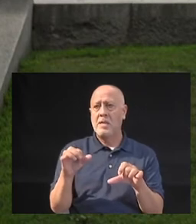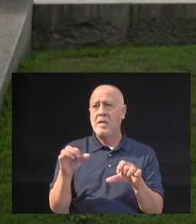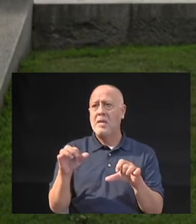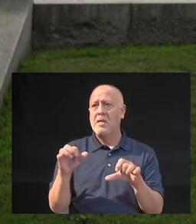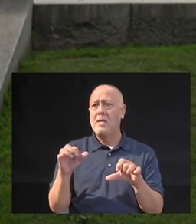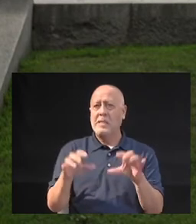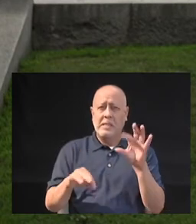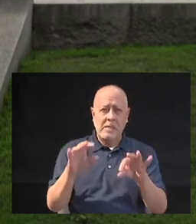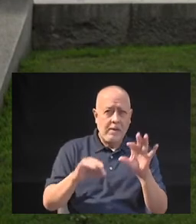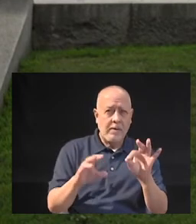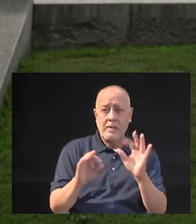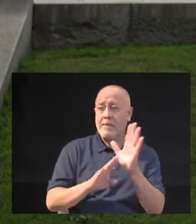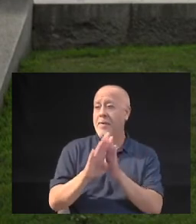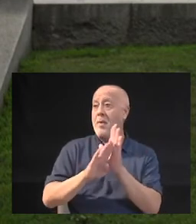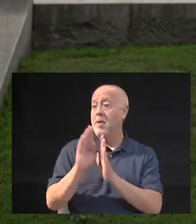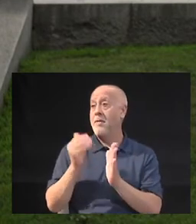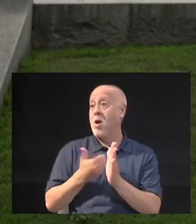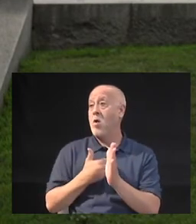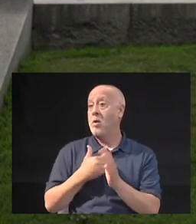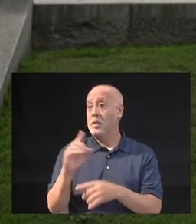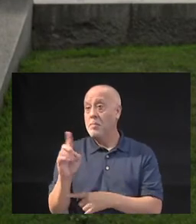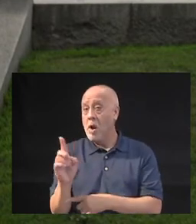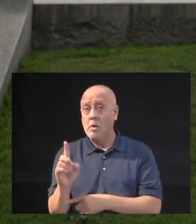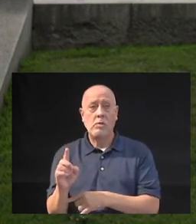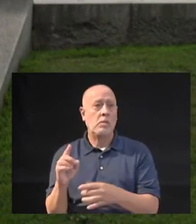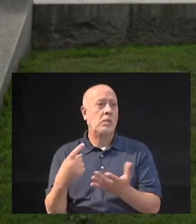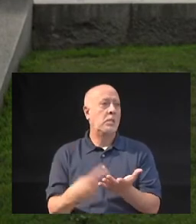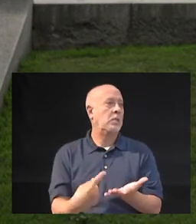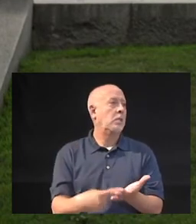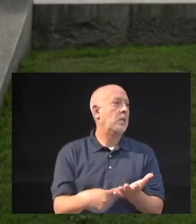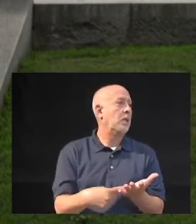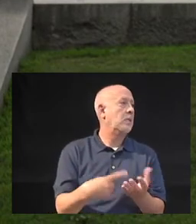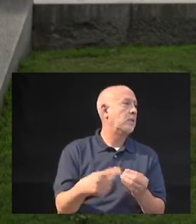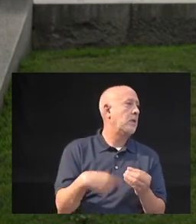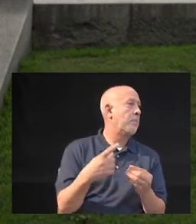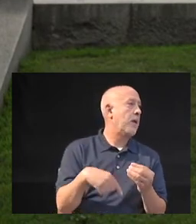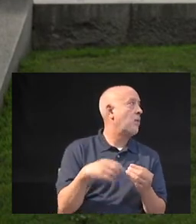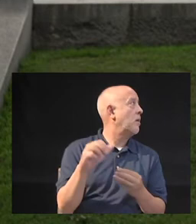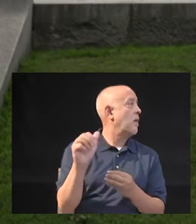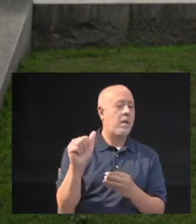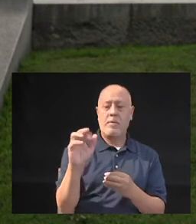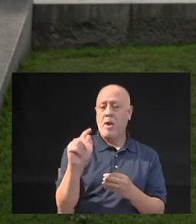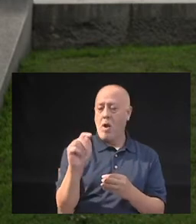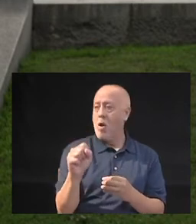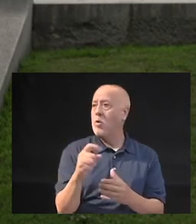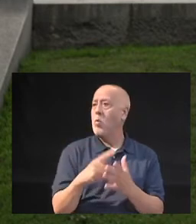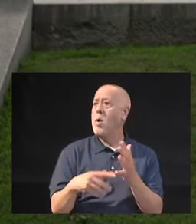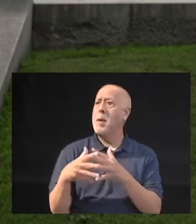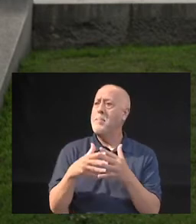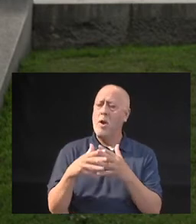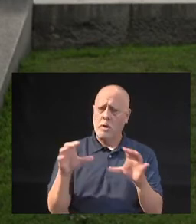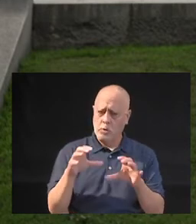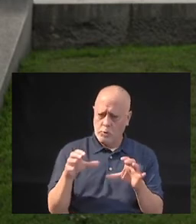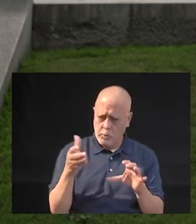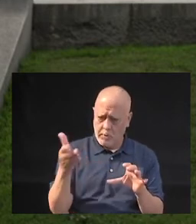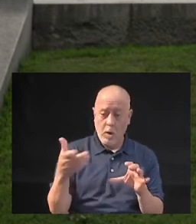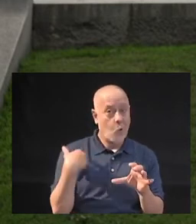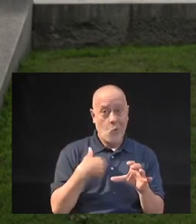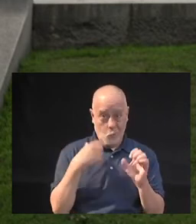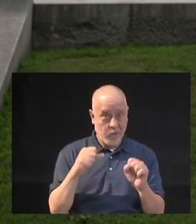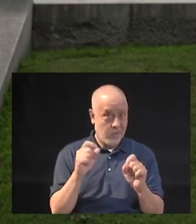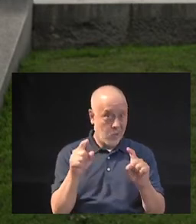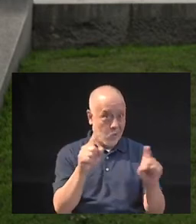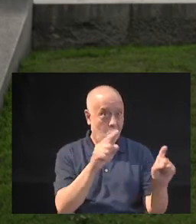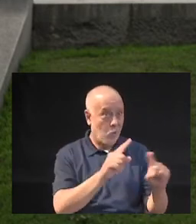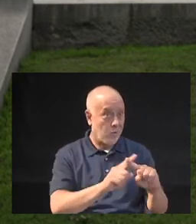about the development of our democracy. It talks about the arts and what Americans have done there. We can go